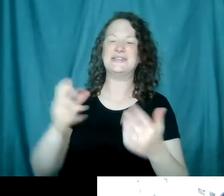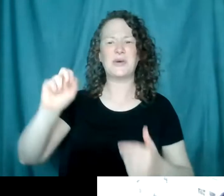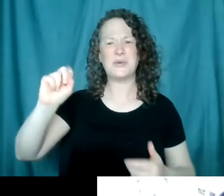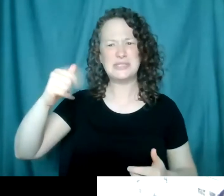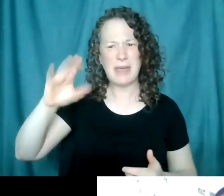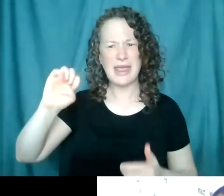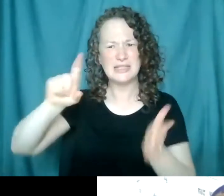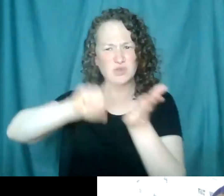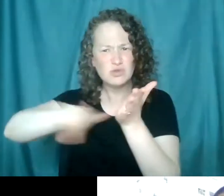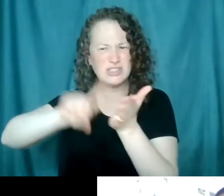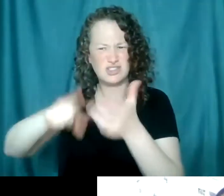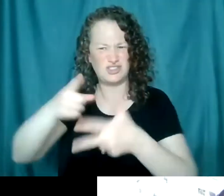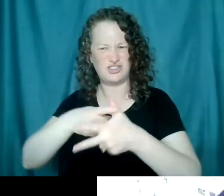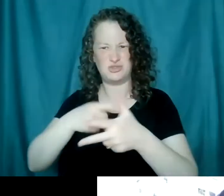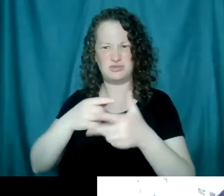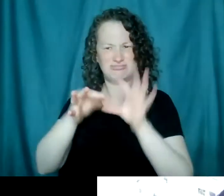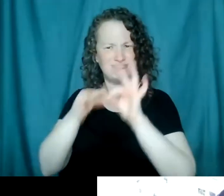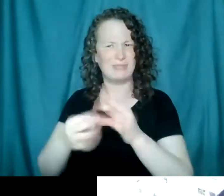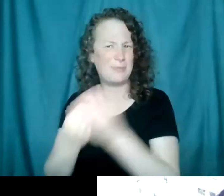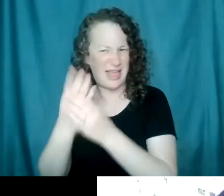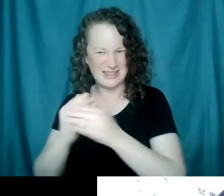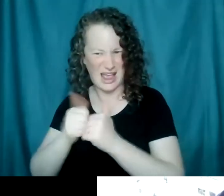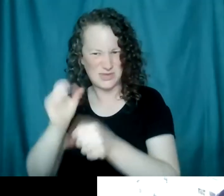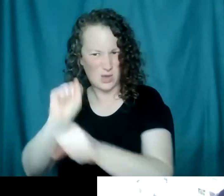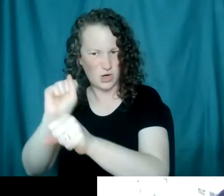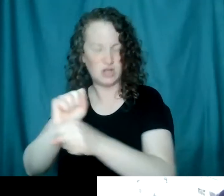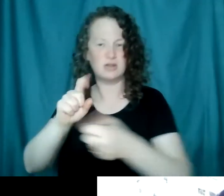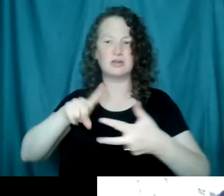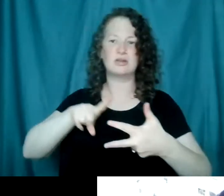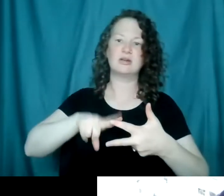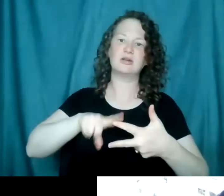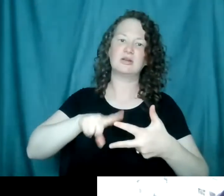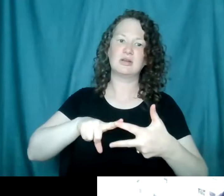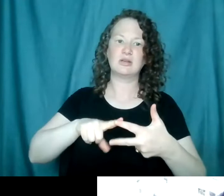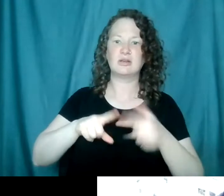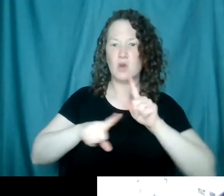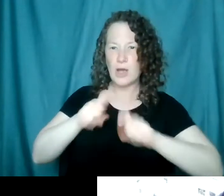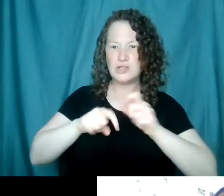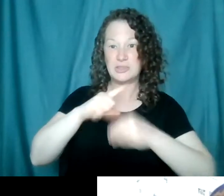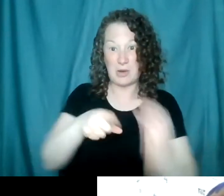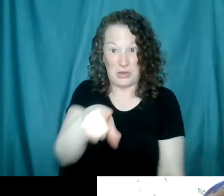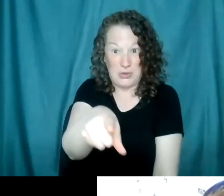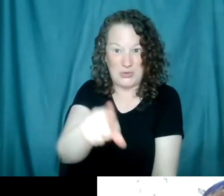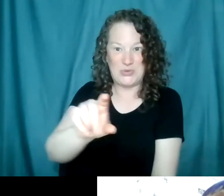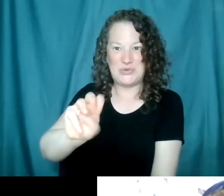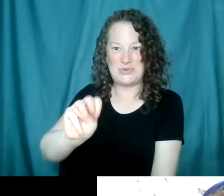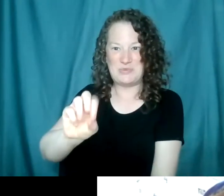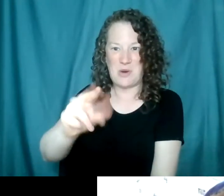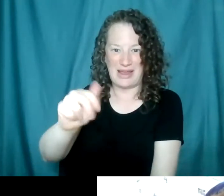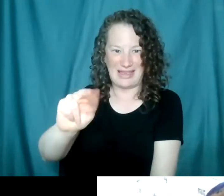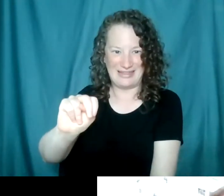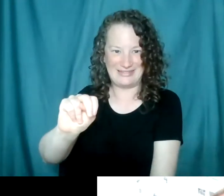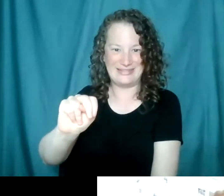on plants work? The second category. These are basically questions about Morgan, which the working title is The Morgan You